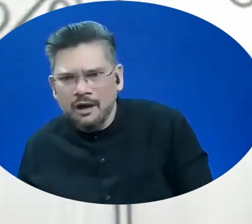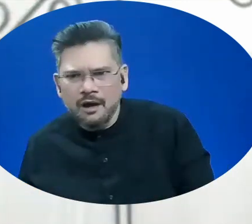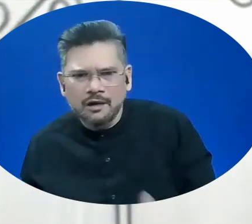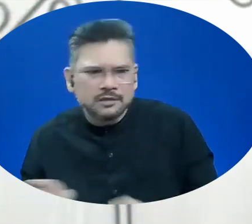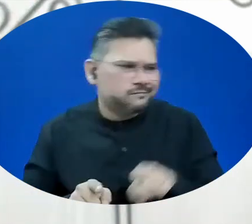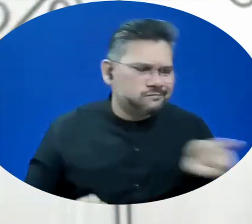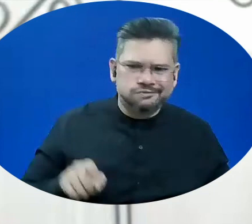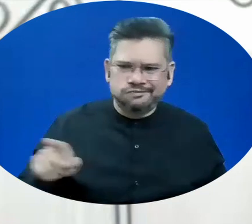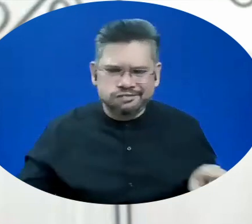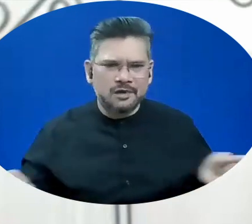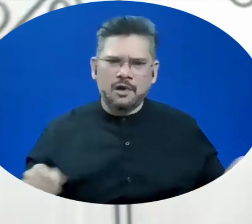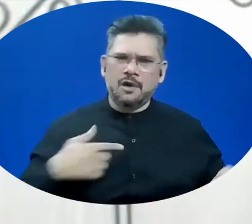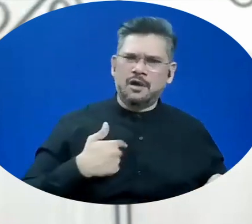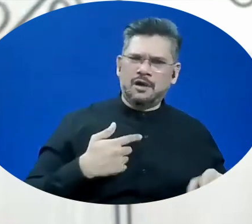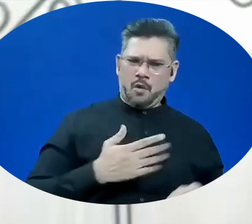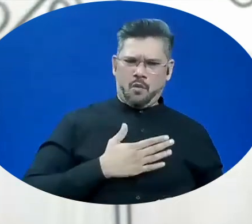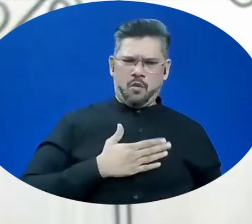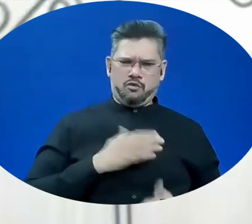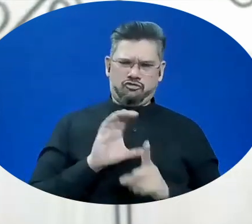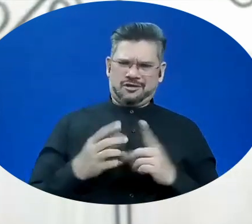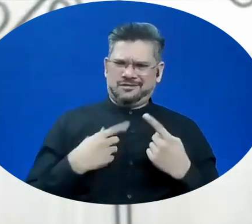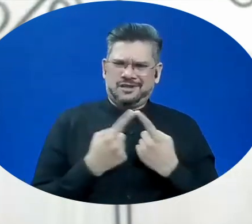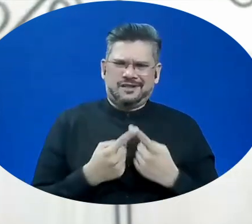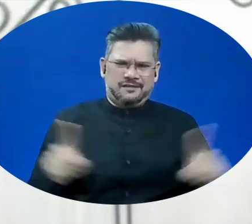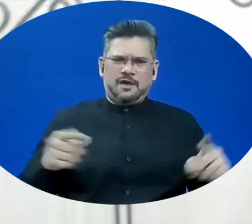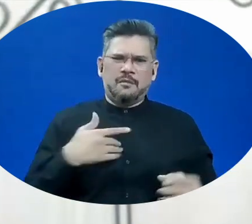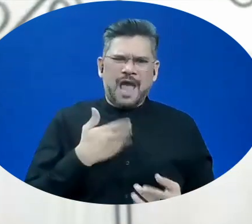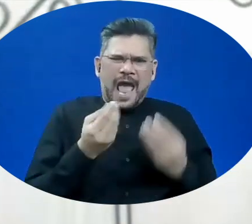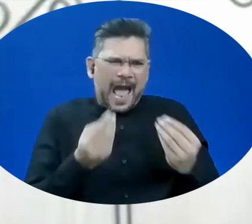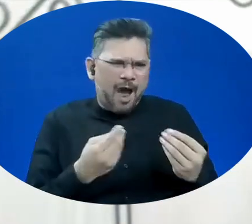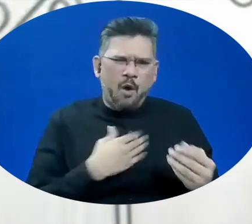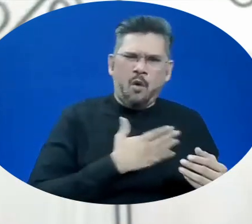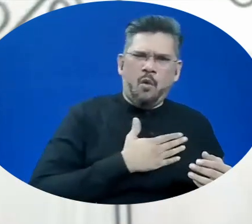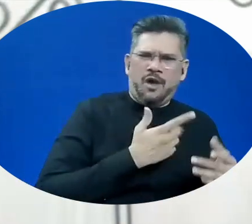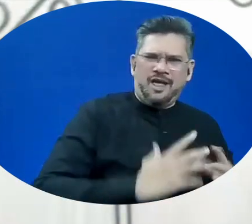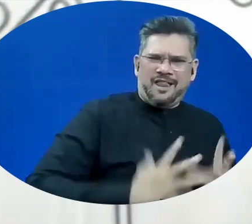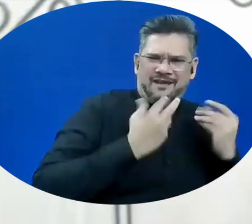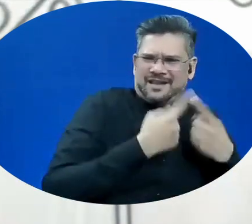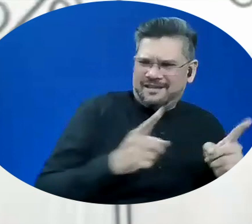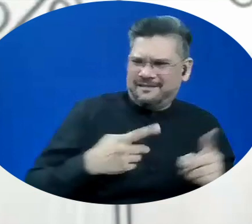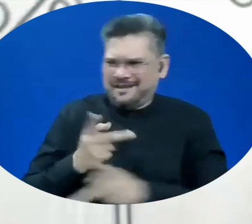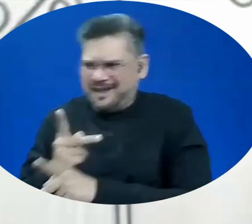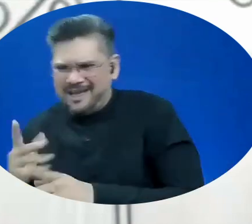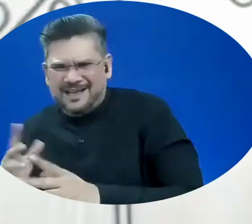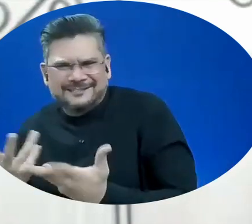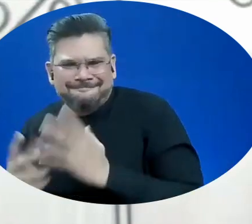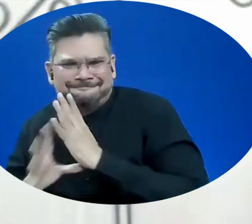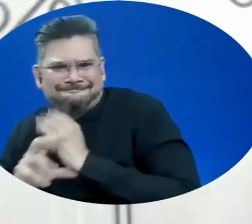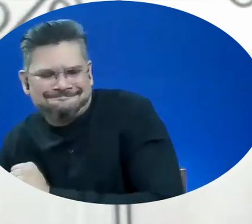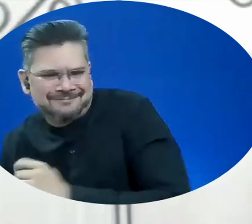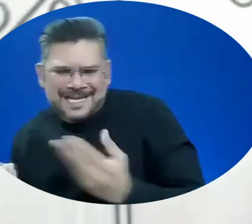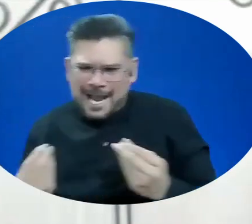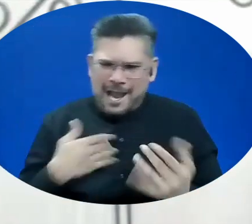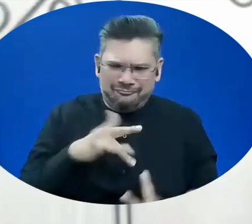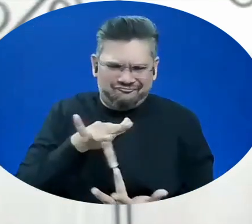very Western. Like, where do I find that happy medium? And so I just felt that I had to, it was an obligation that I